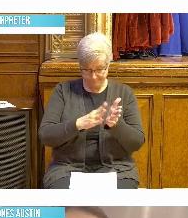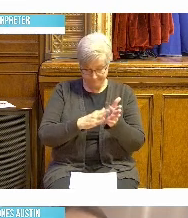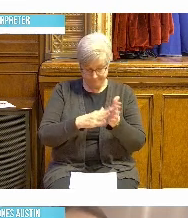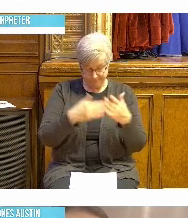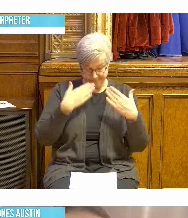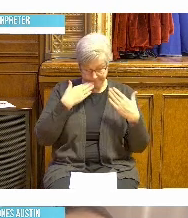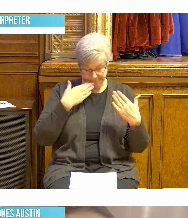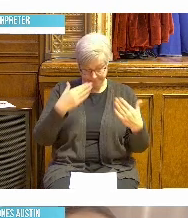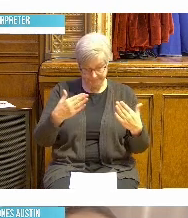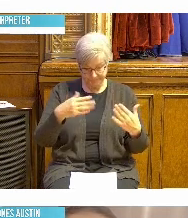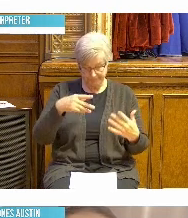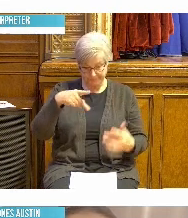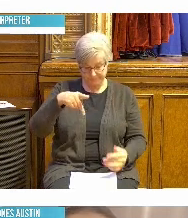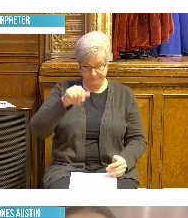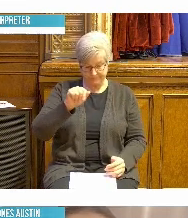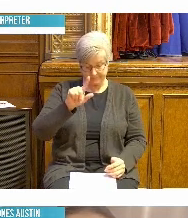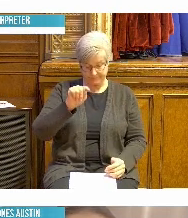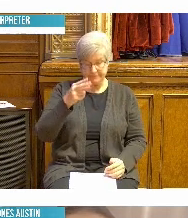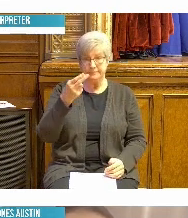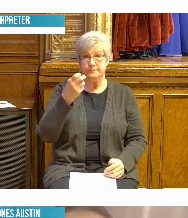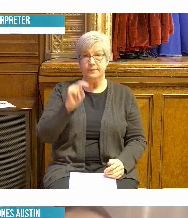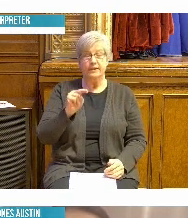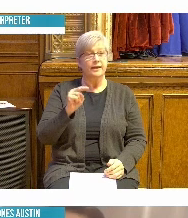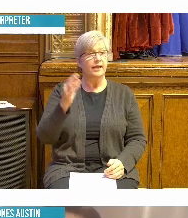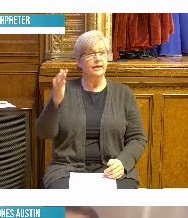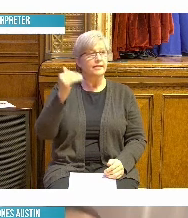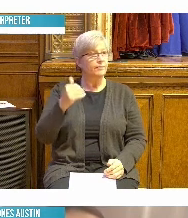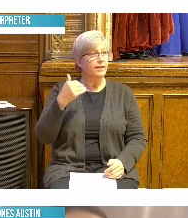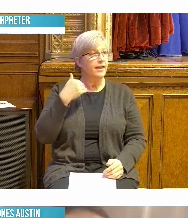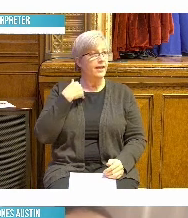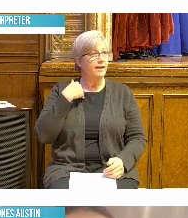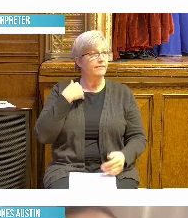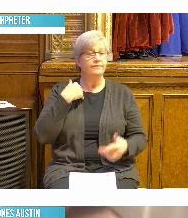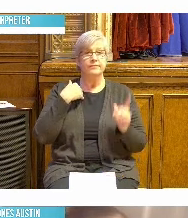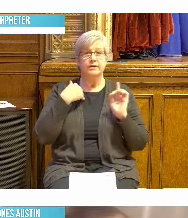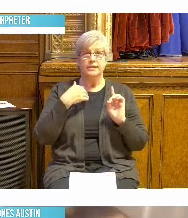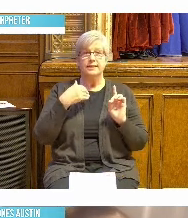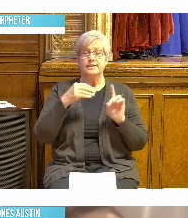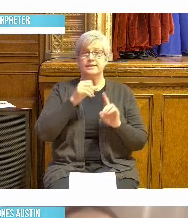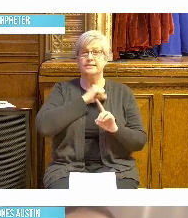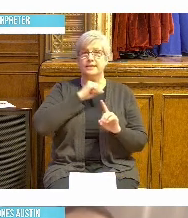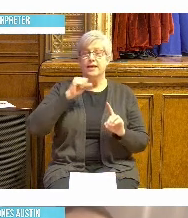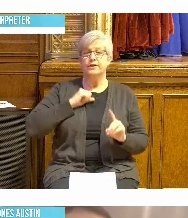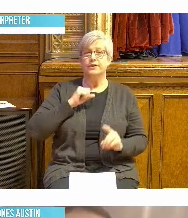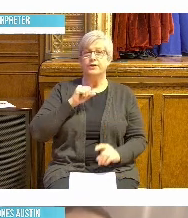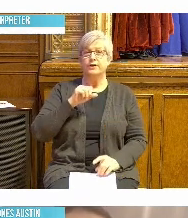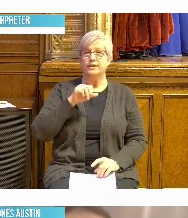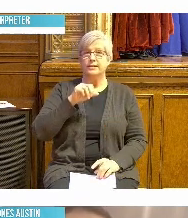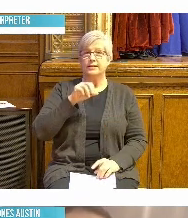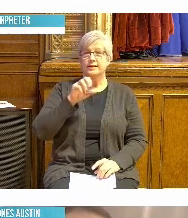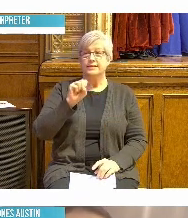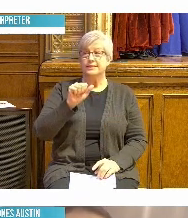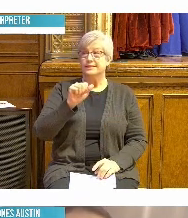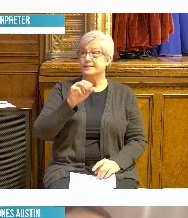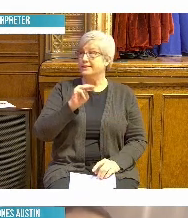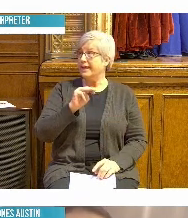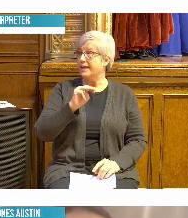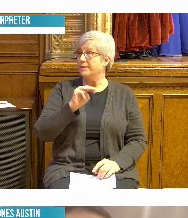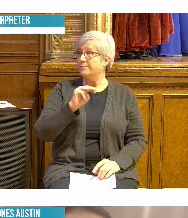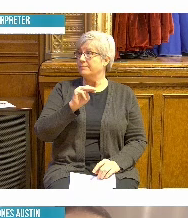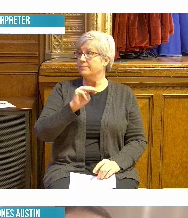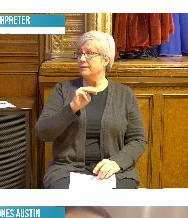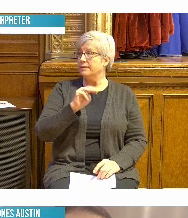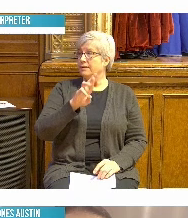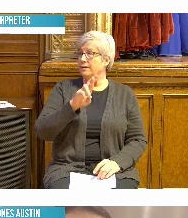Thank you. Thank you, Councilman. We also have greetings from Senator Samara Brooke, and I want to acknowledge that